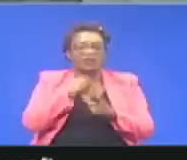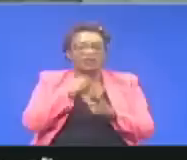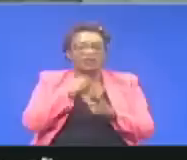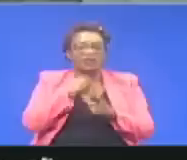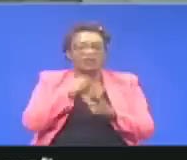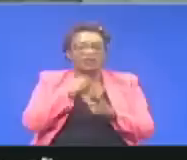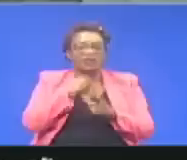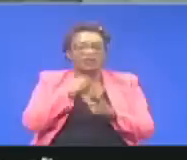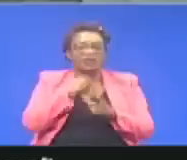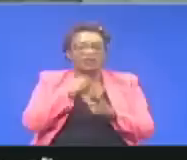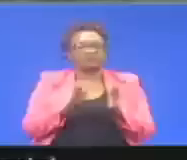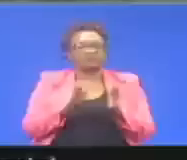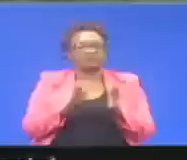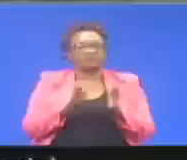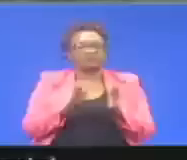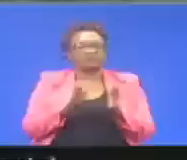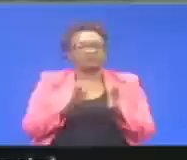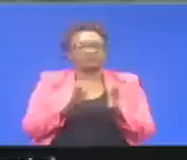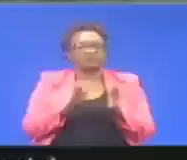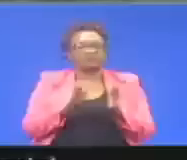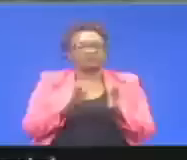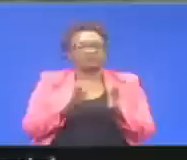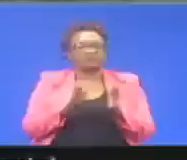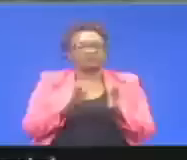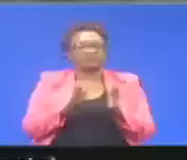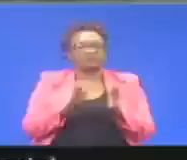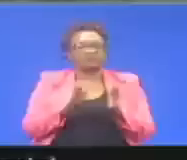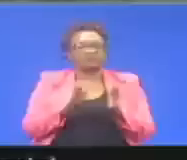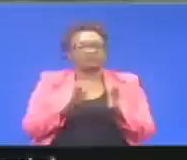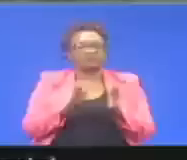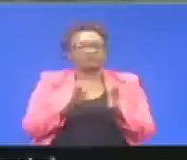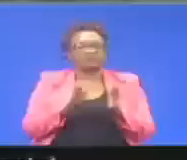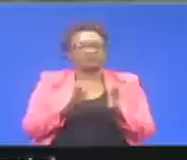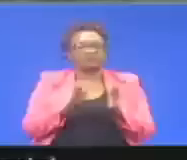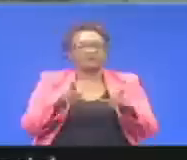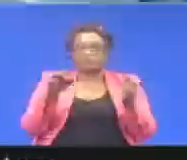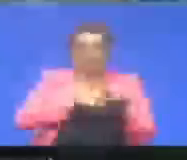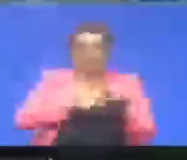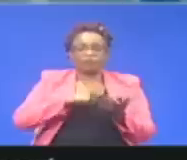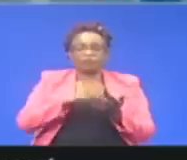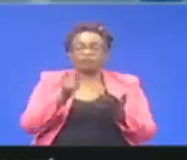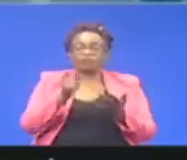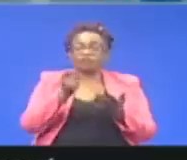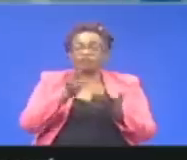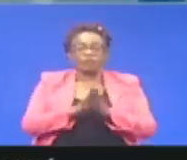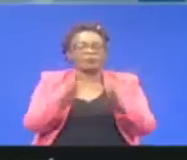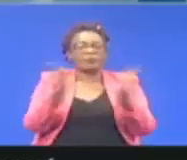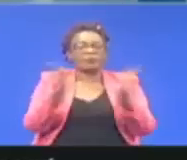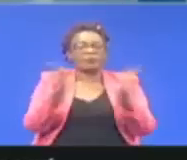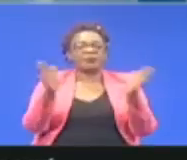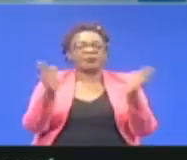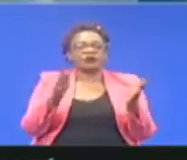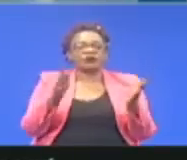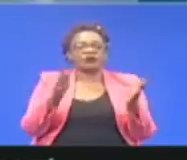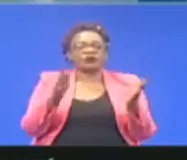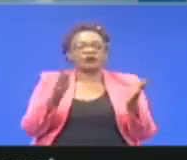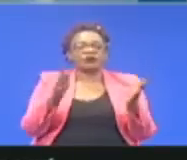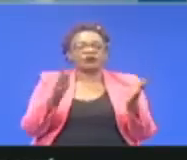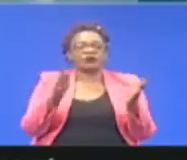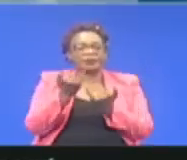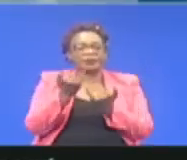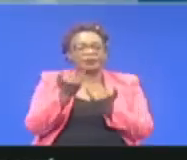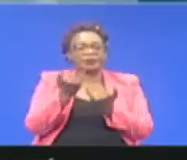the outlet. Part of the letter reads, "In addition to an apology released to the public on Saturday, the management has commenced the